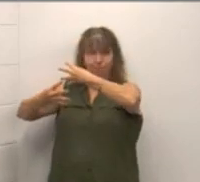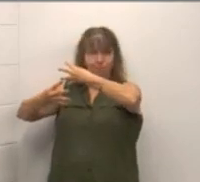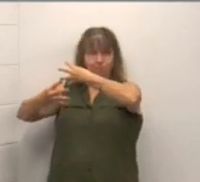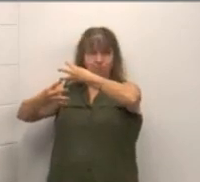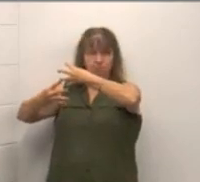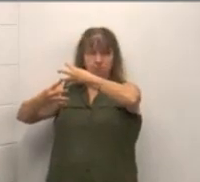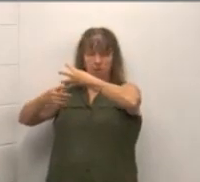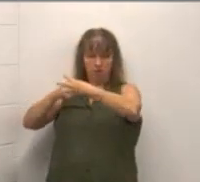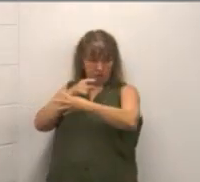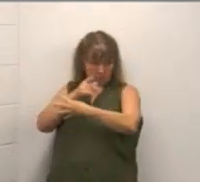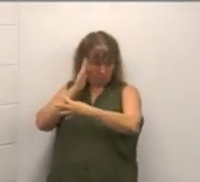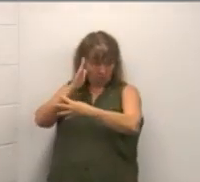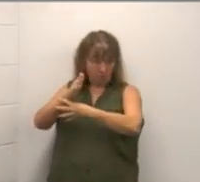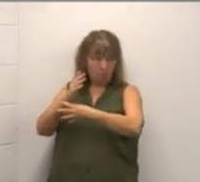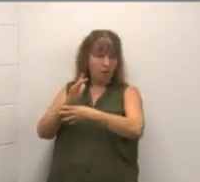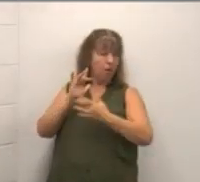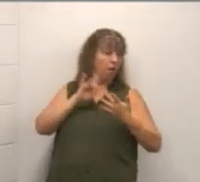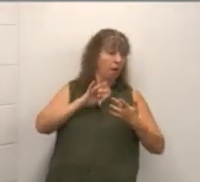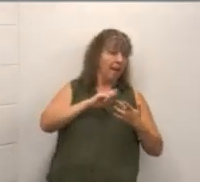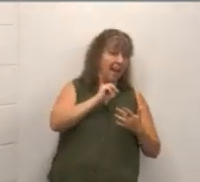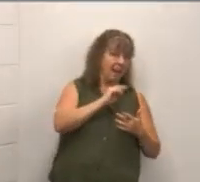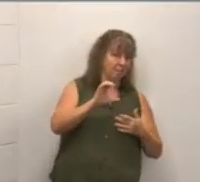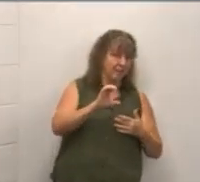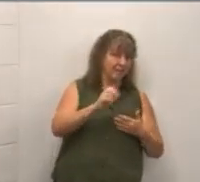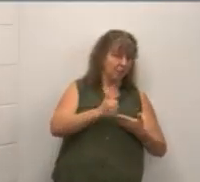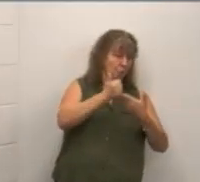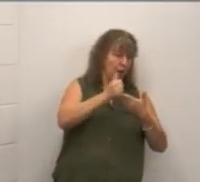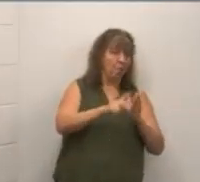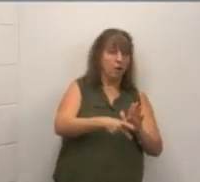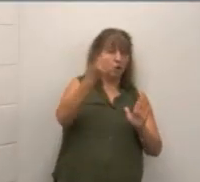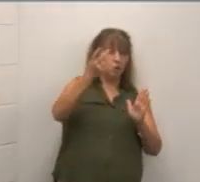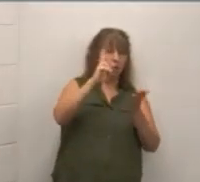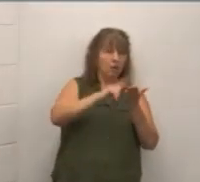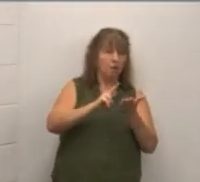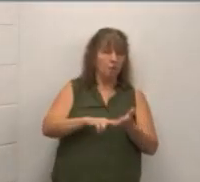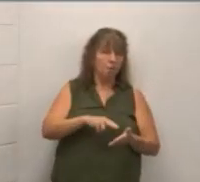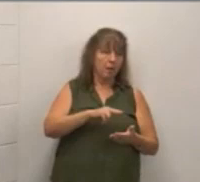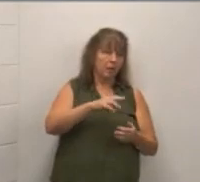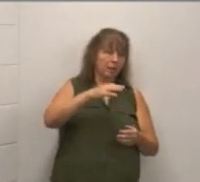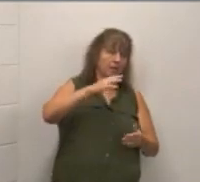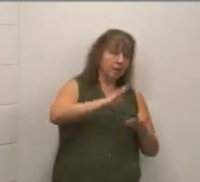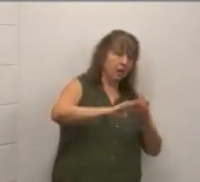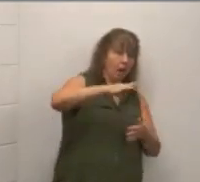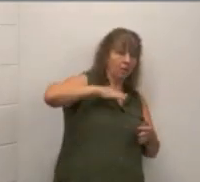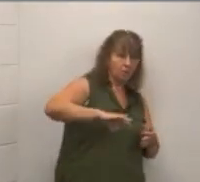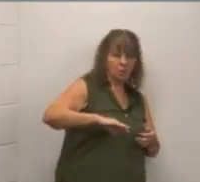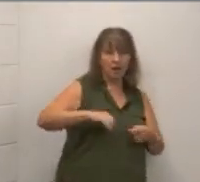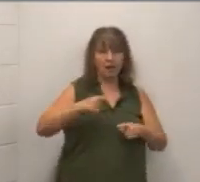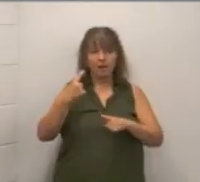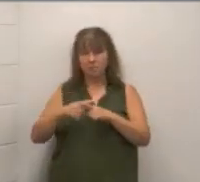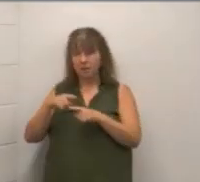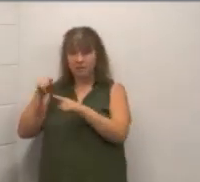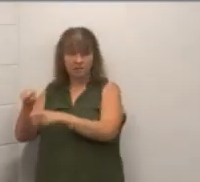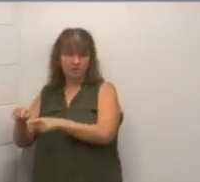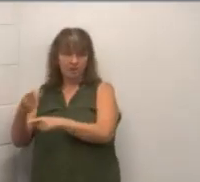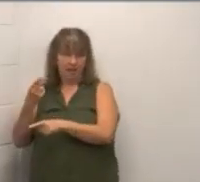working with MCC to expand the dual enrollment classes available in the fall, especially in areas like art?